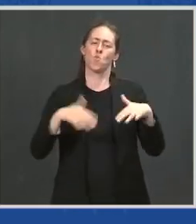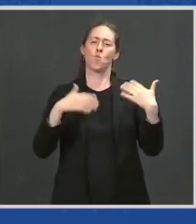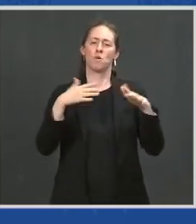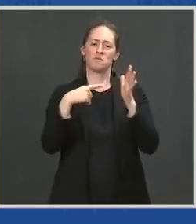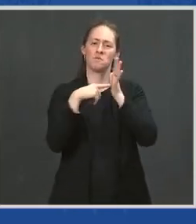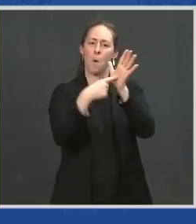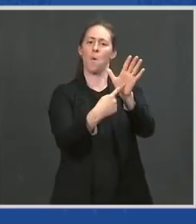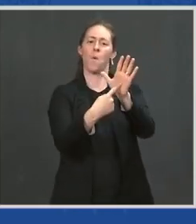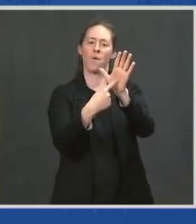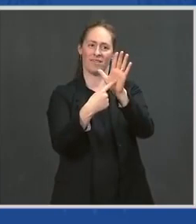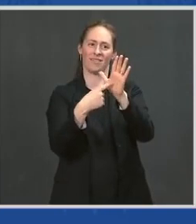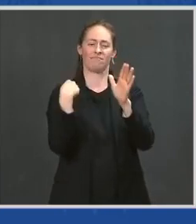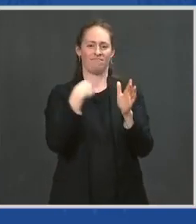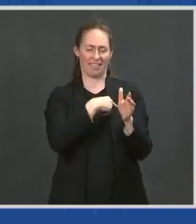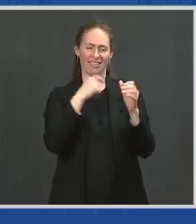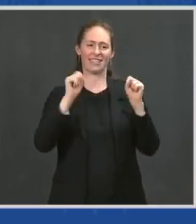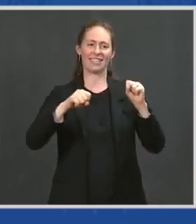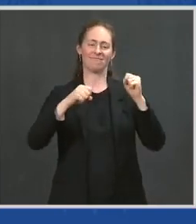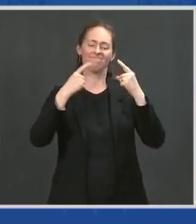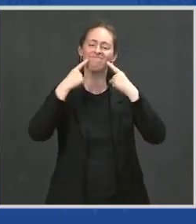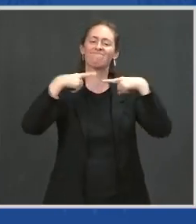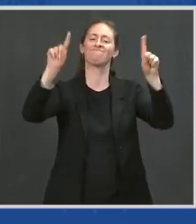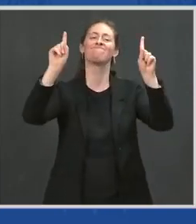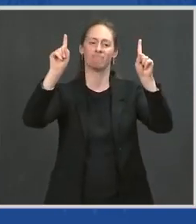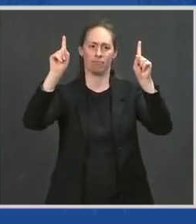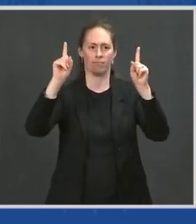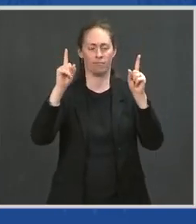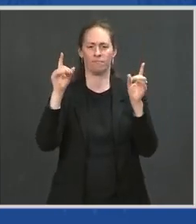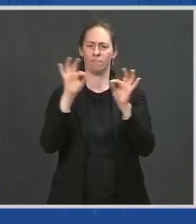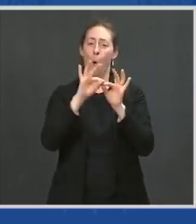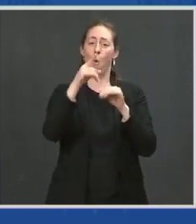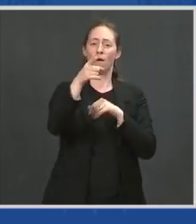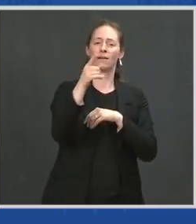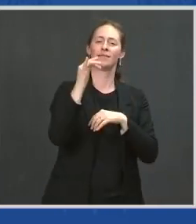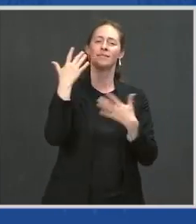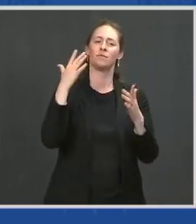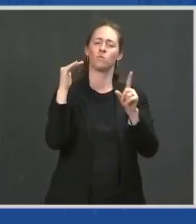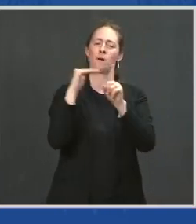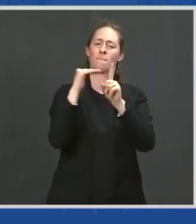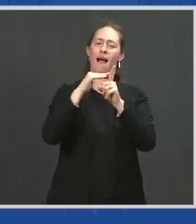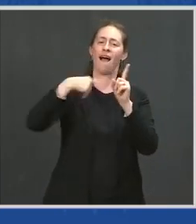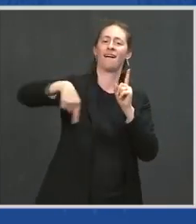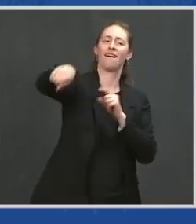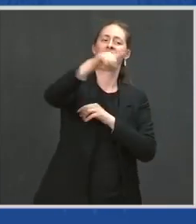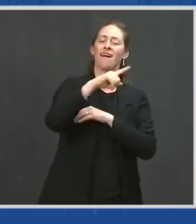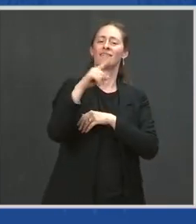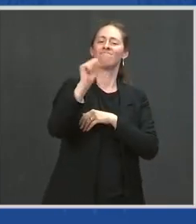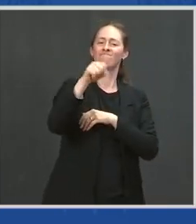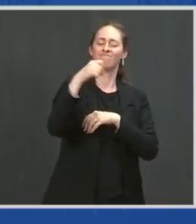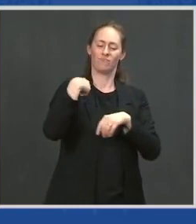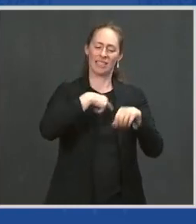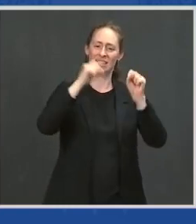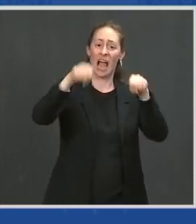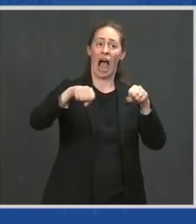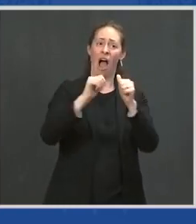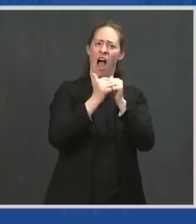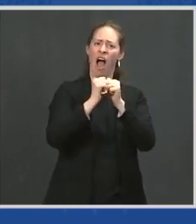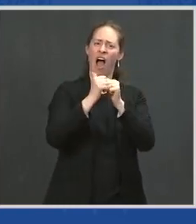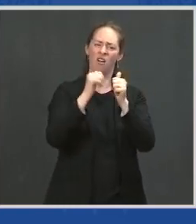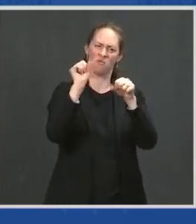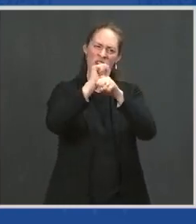will do for us, and a reminder of what we can accomplish when we pull together as one people to a common